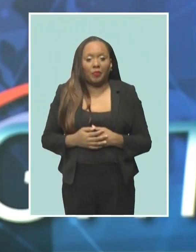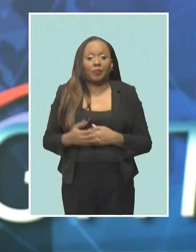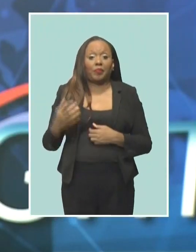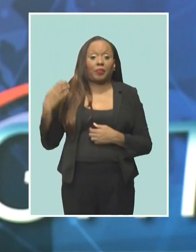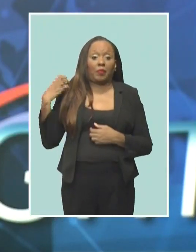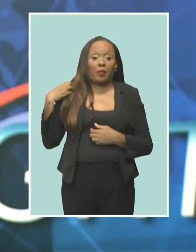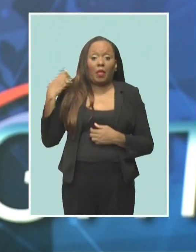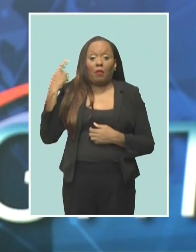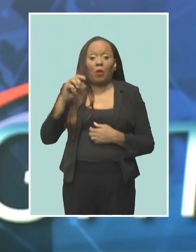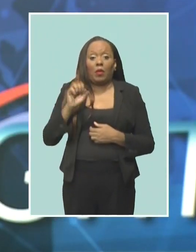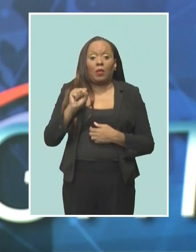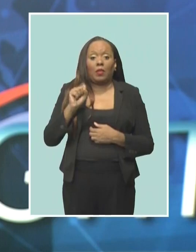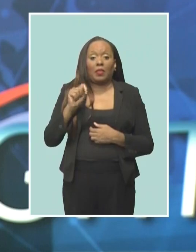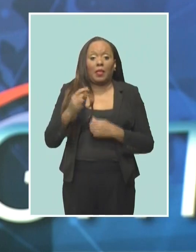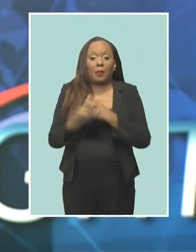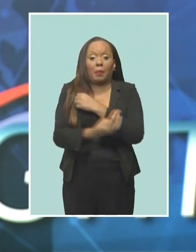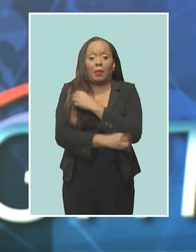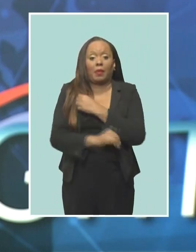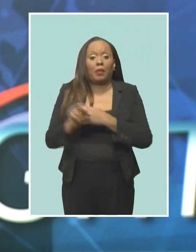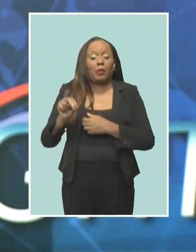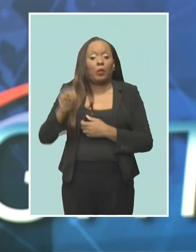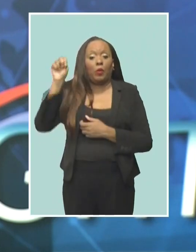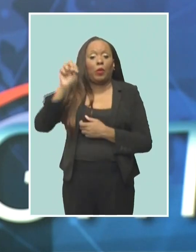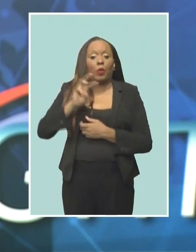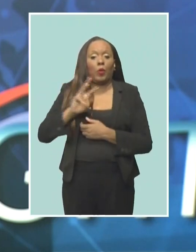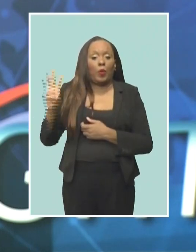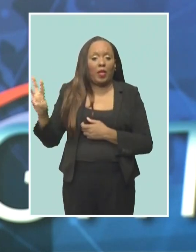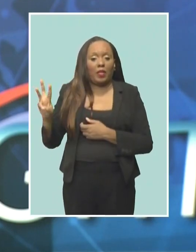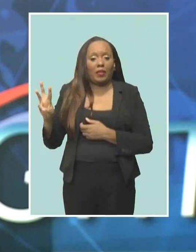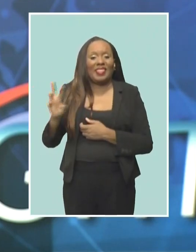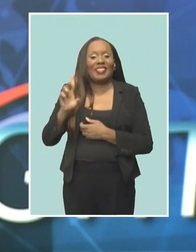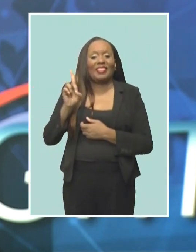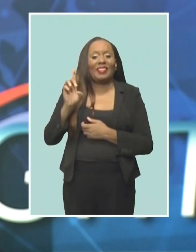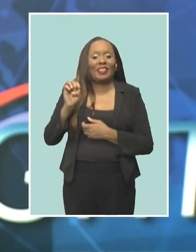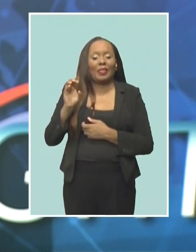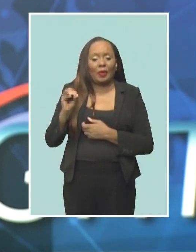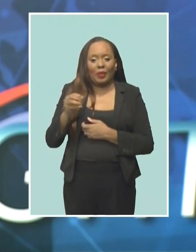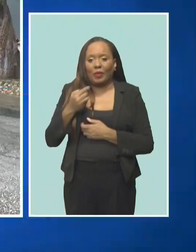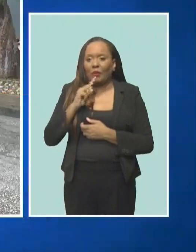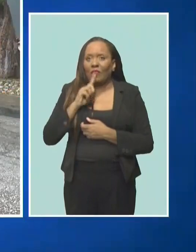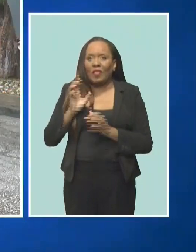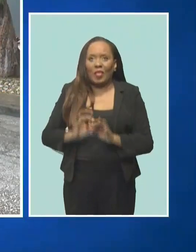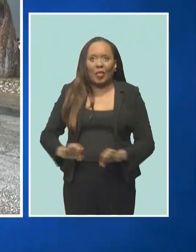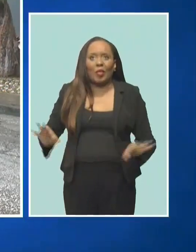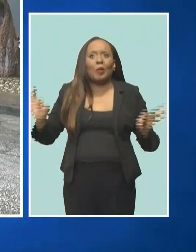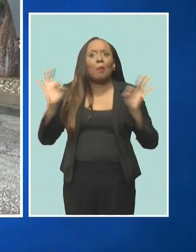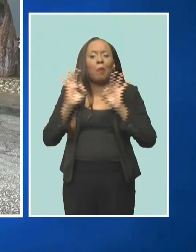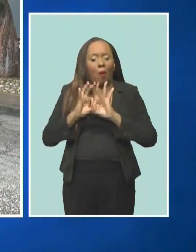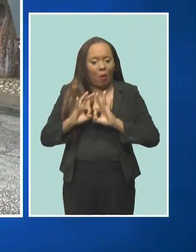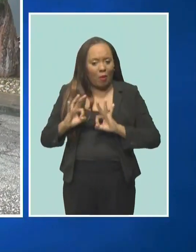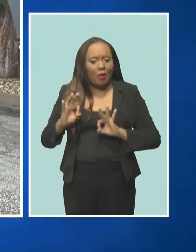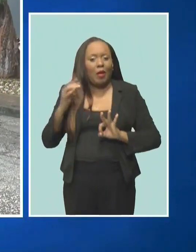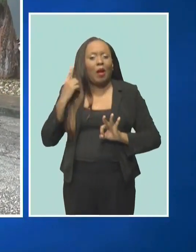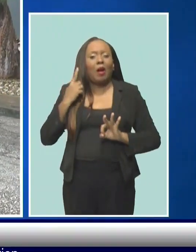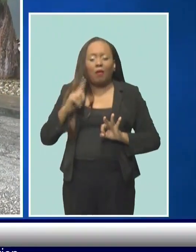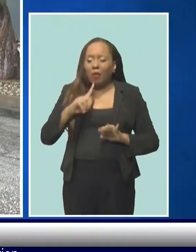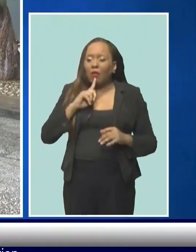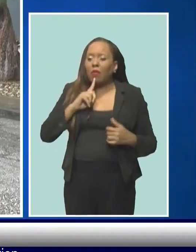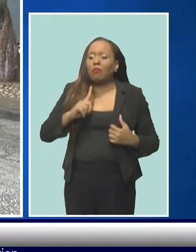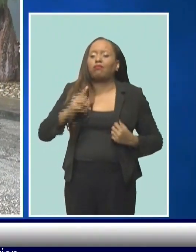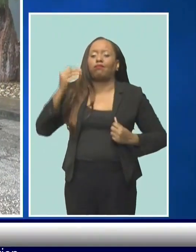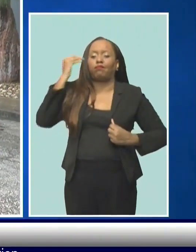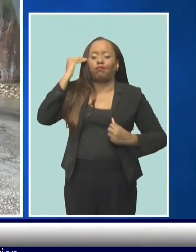Emergency Organization, Doriel Gill Skinner, says this is a wake-up call. This is much like what happened recently